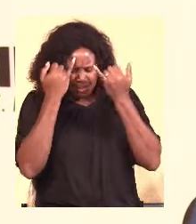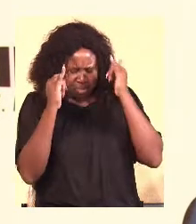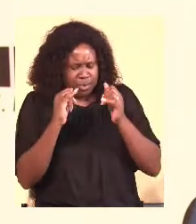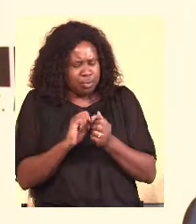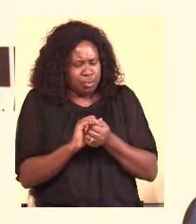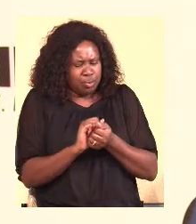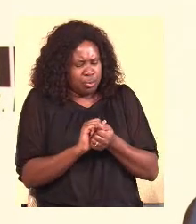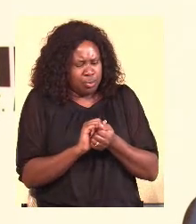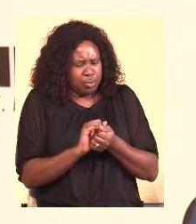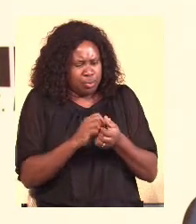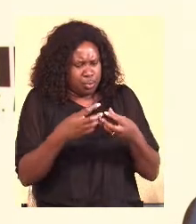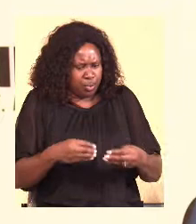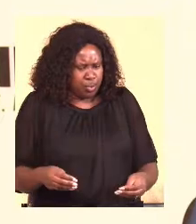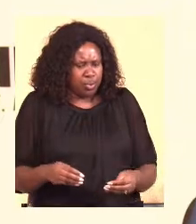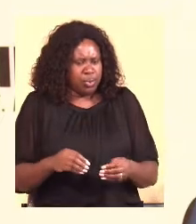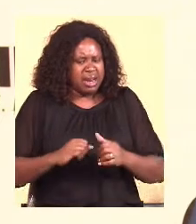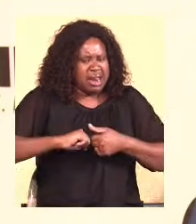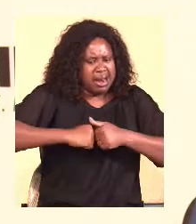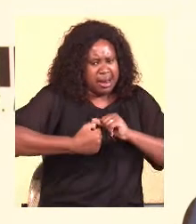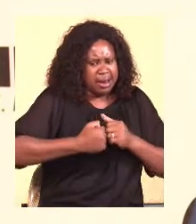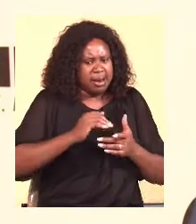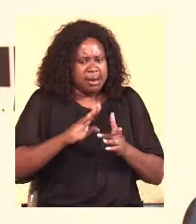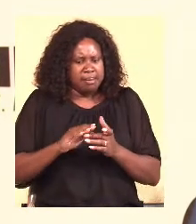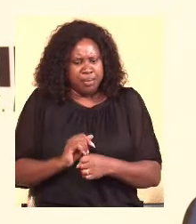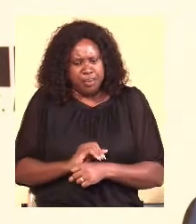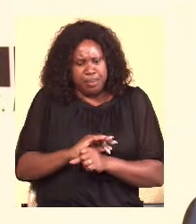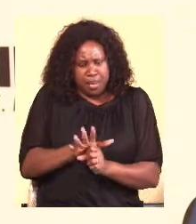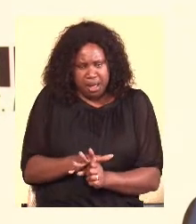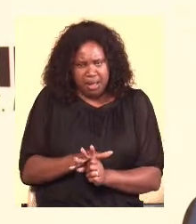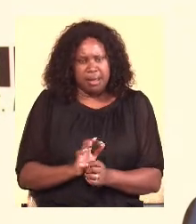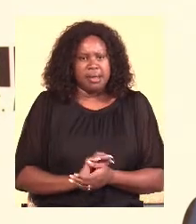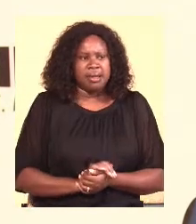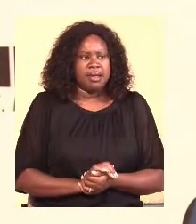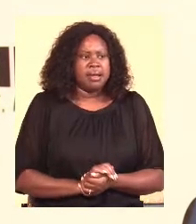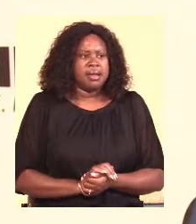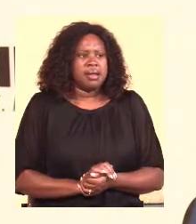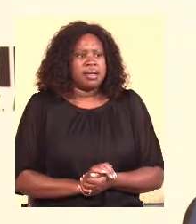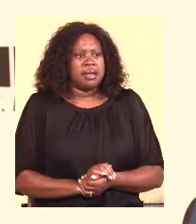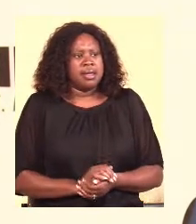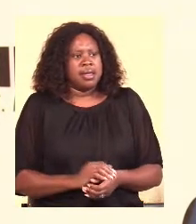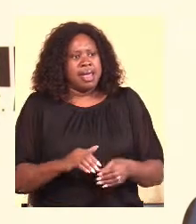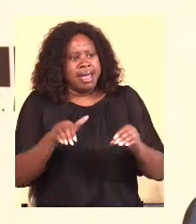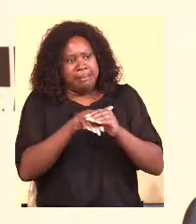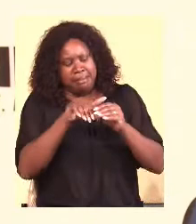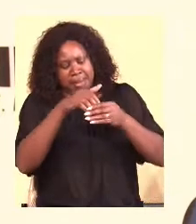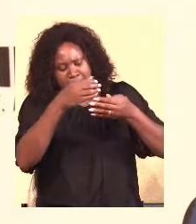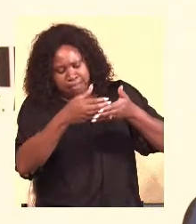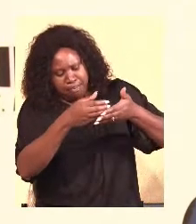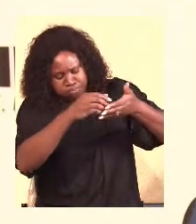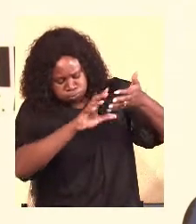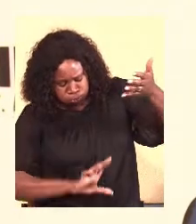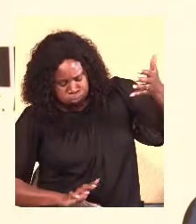challenges associated with COVID-19 in general. And the following members will form this